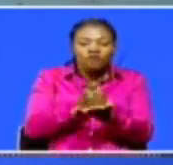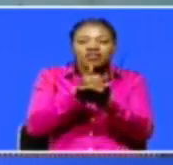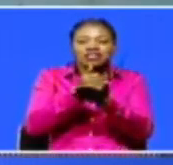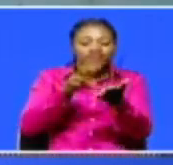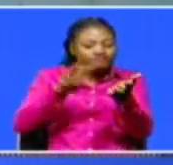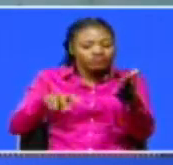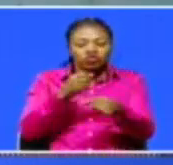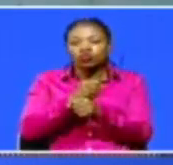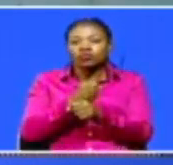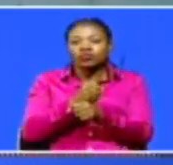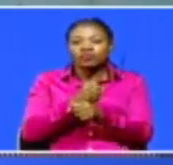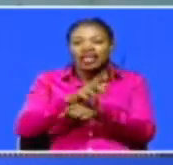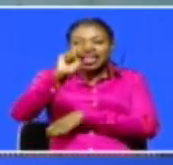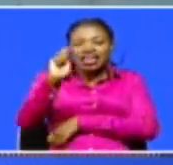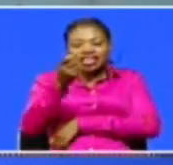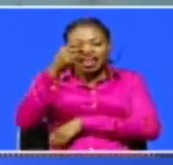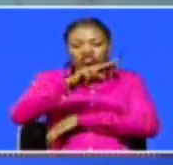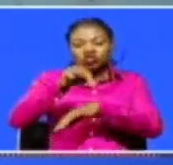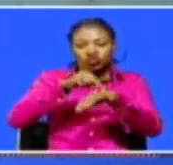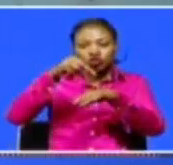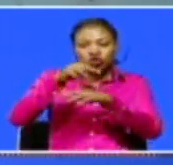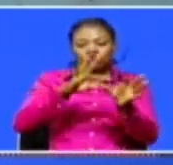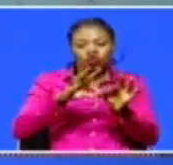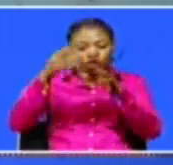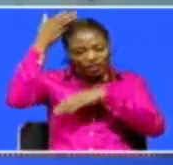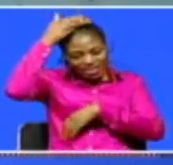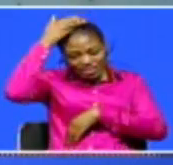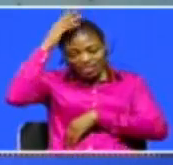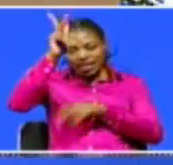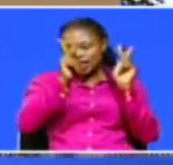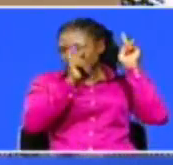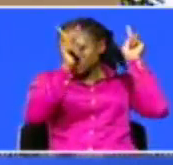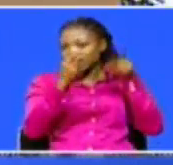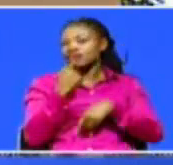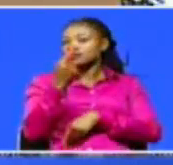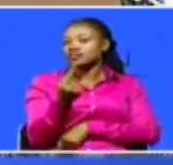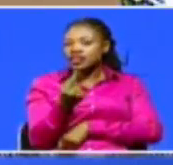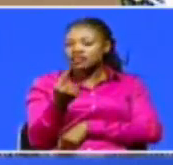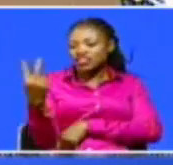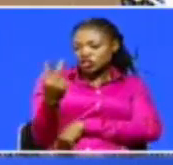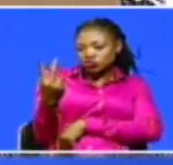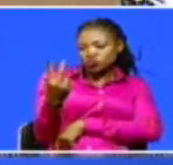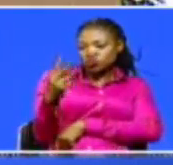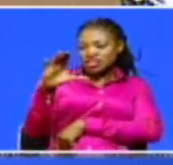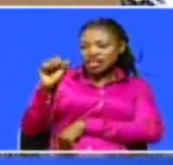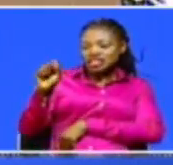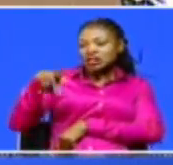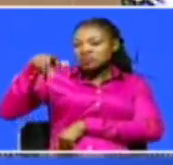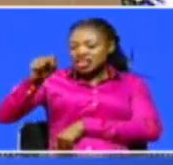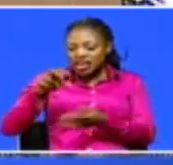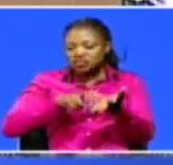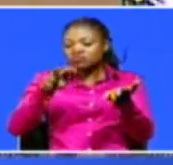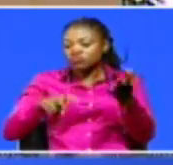Kenya National Union of Nurses Secretary General, who was speaking in Kakamega, says if the two bosses at Afya House fail to